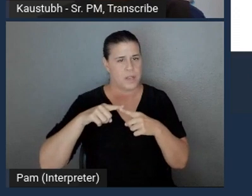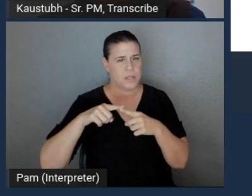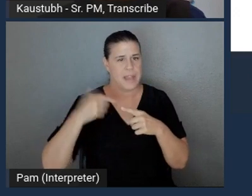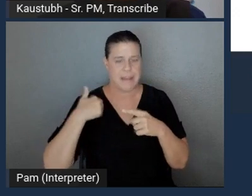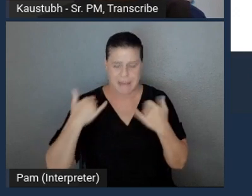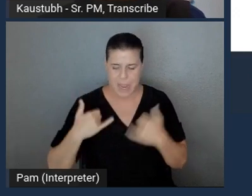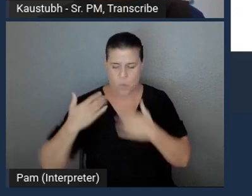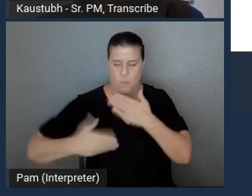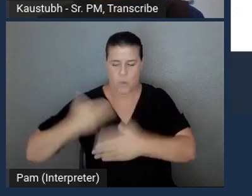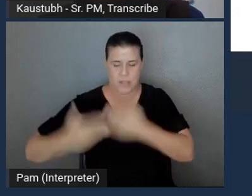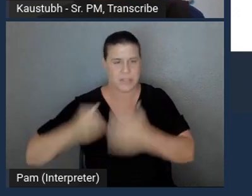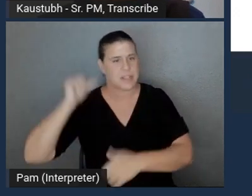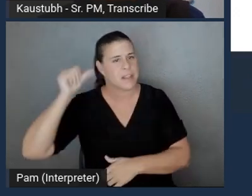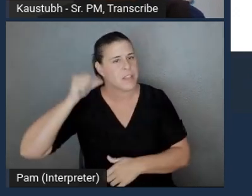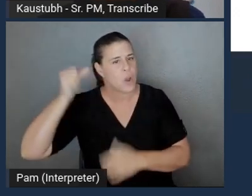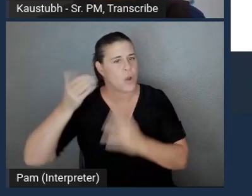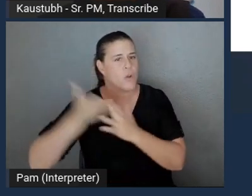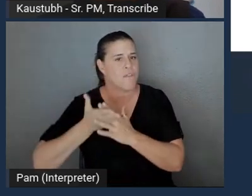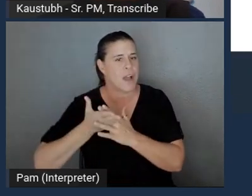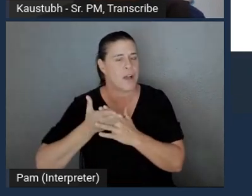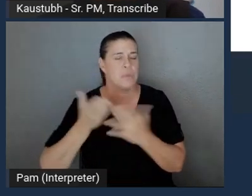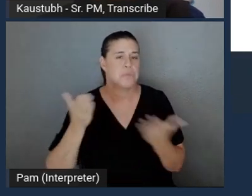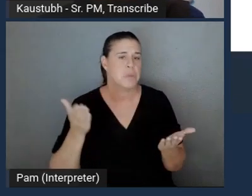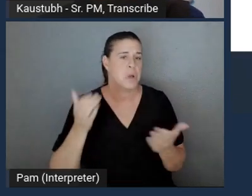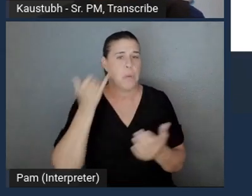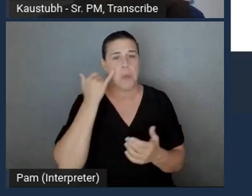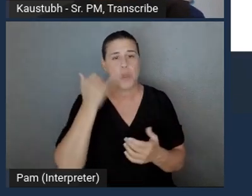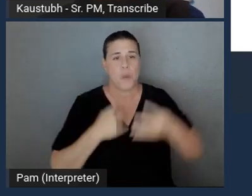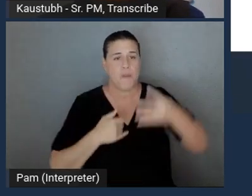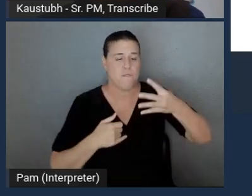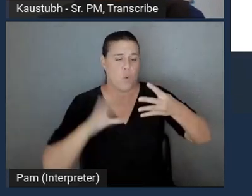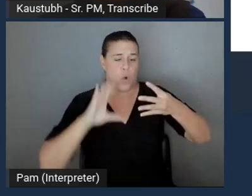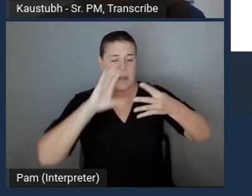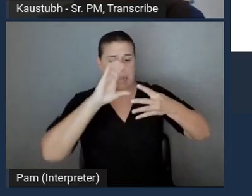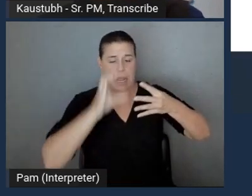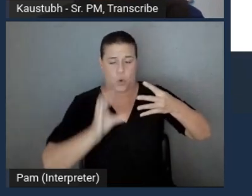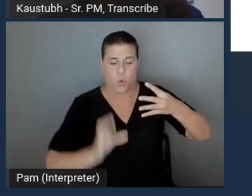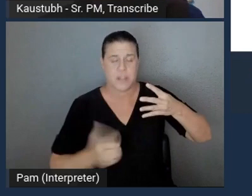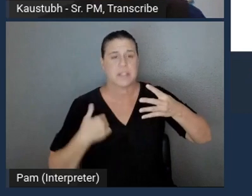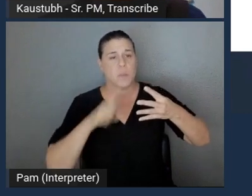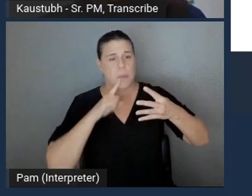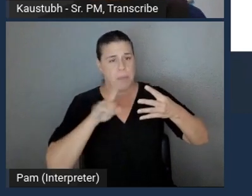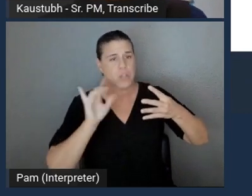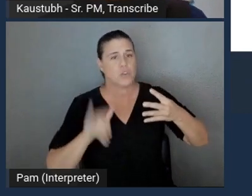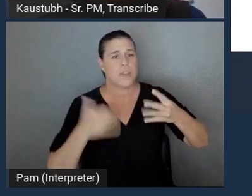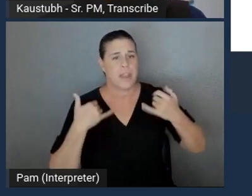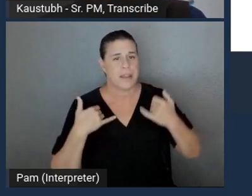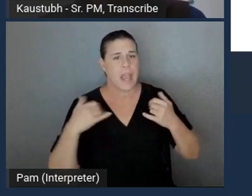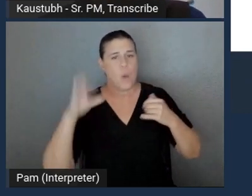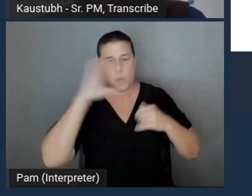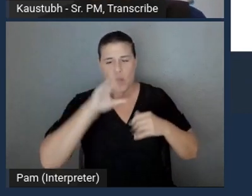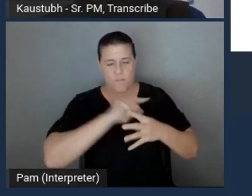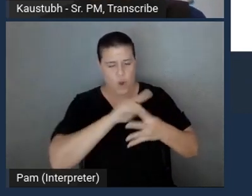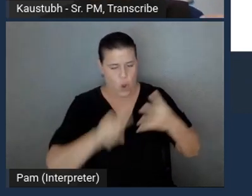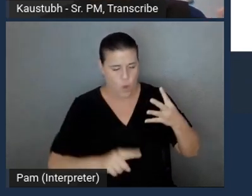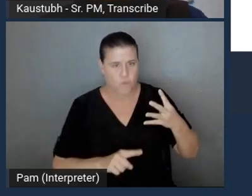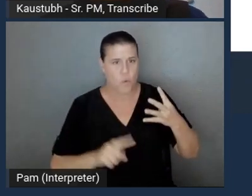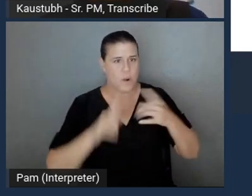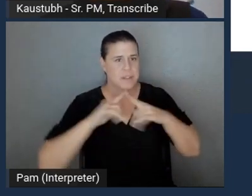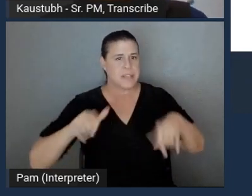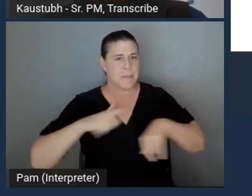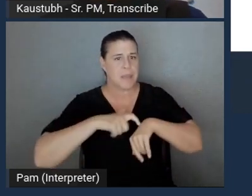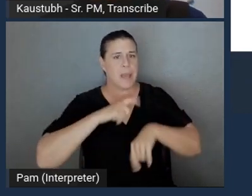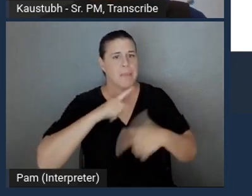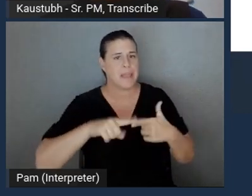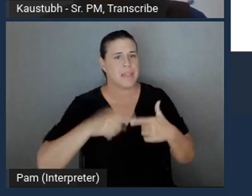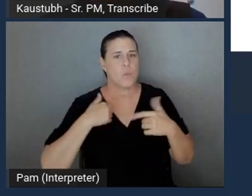processing of the audio file, right? So if you have 4 categories here, we can make sure that we look for all 4 and